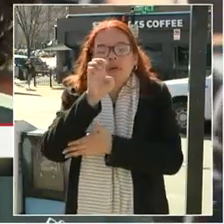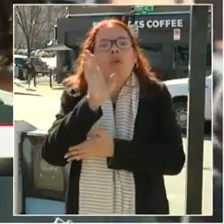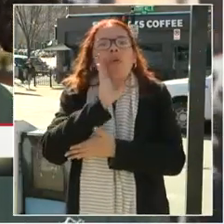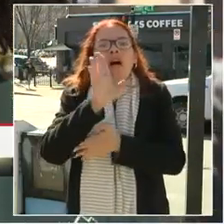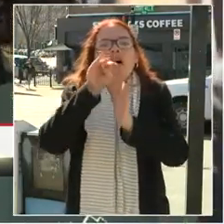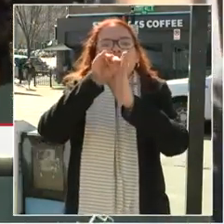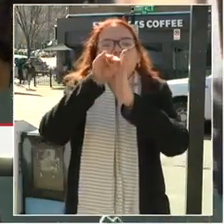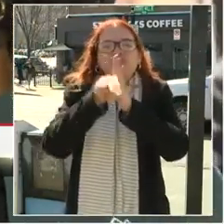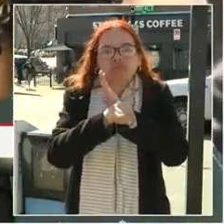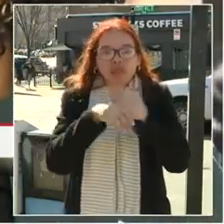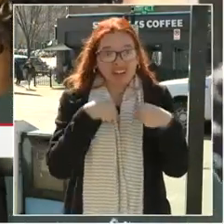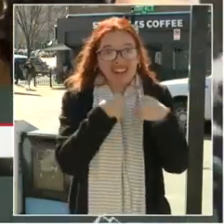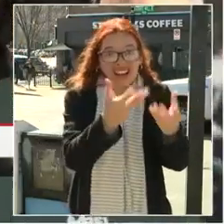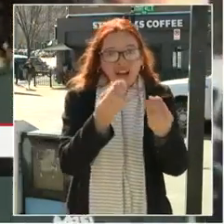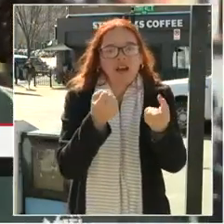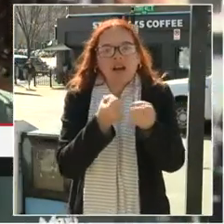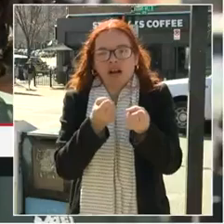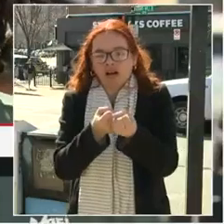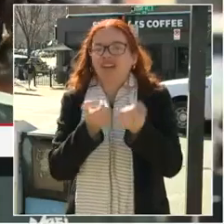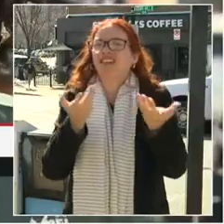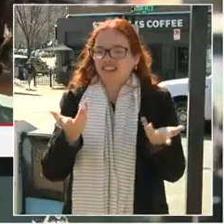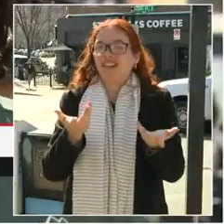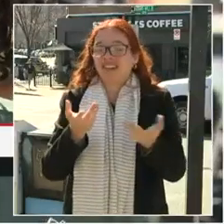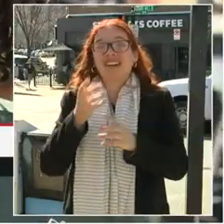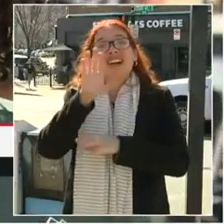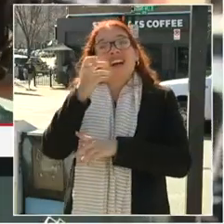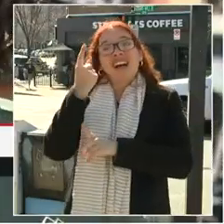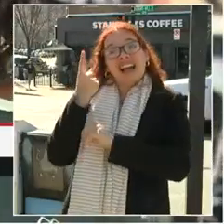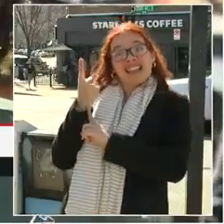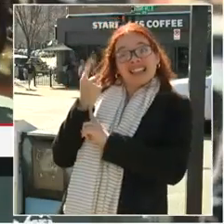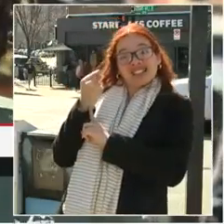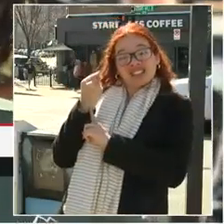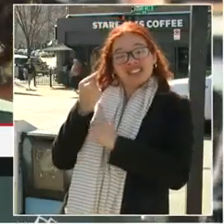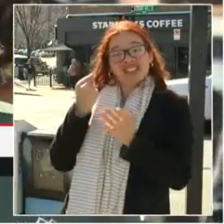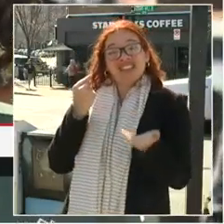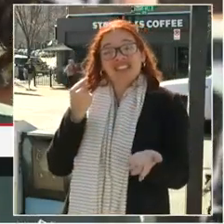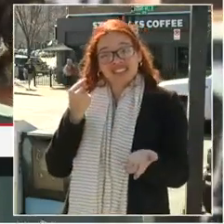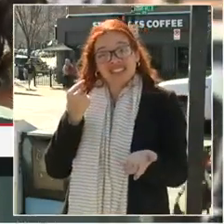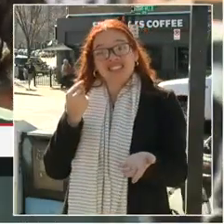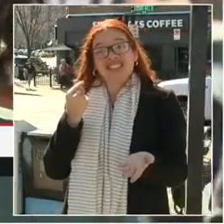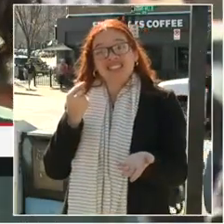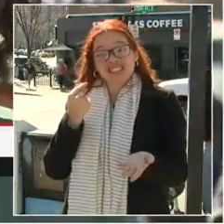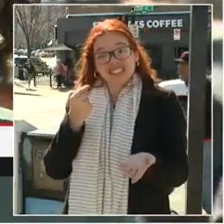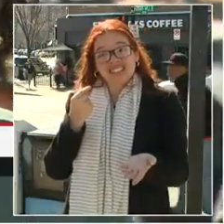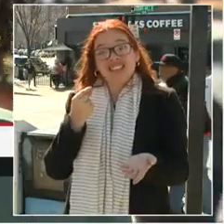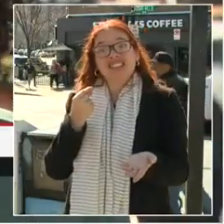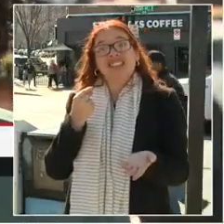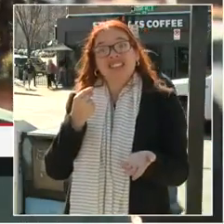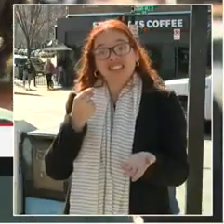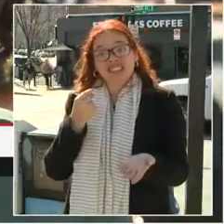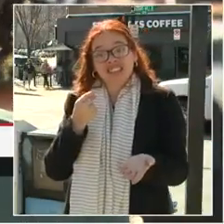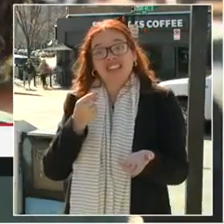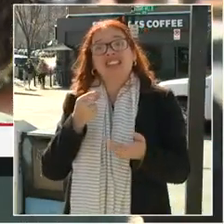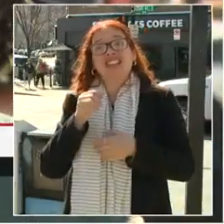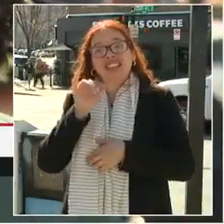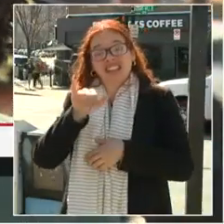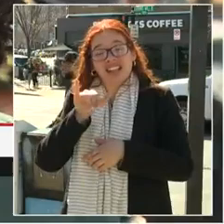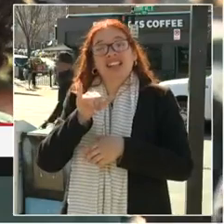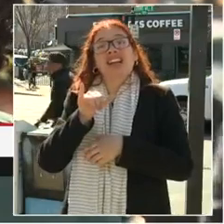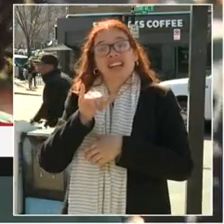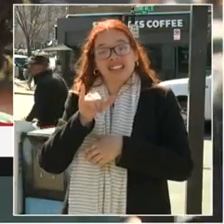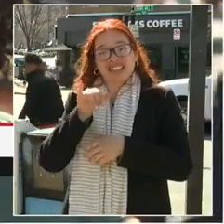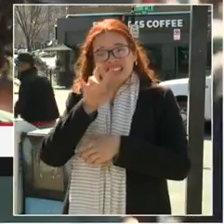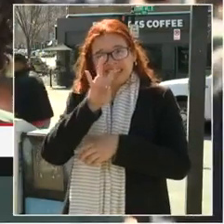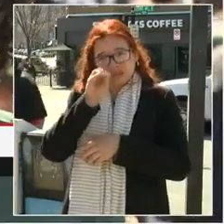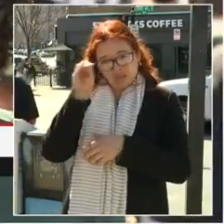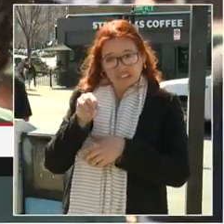of last year, we were in a real tough spot with shootings and homicides. By the end of the year, we were down 7%. We start this year